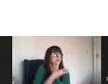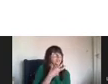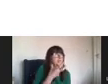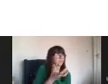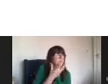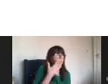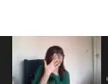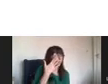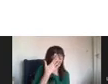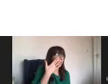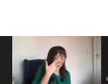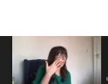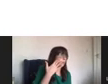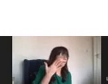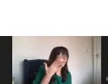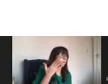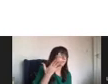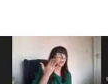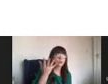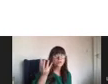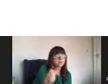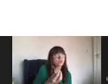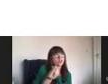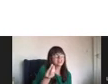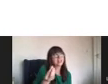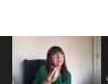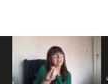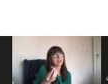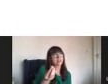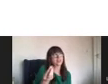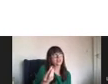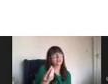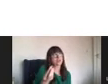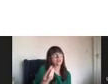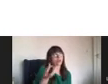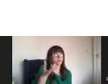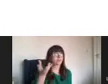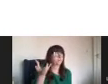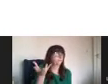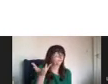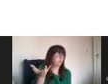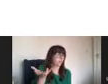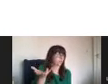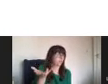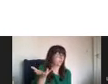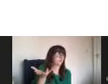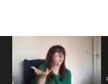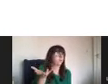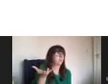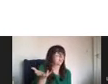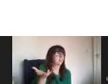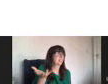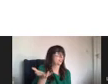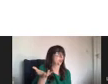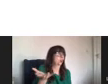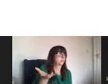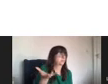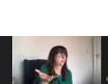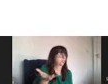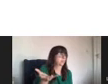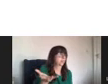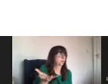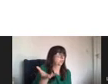the law and to deaf people, and we've explored the idea that what could be very transformative would be the